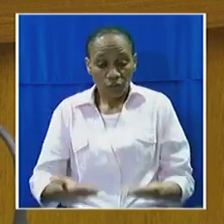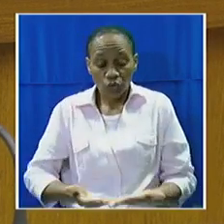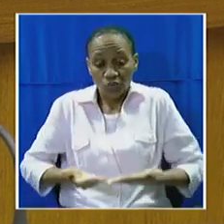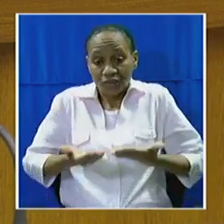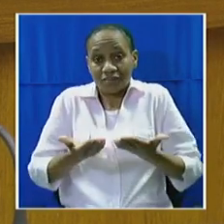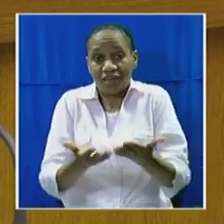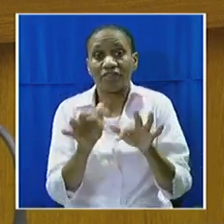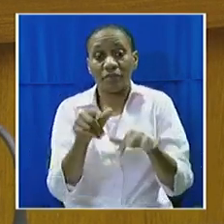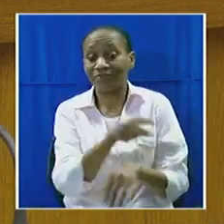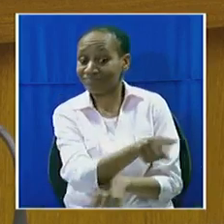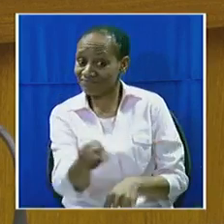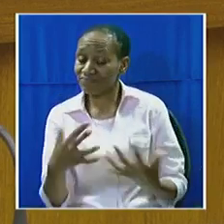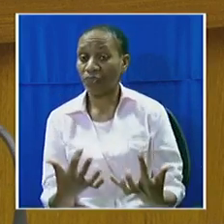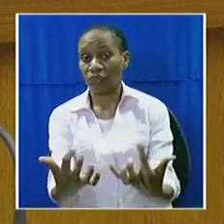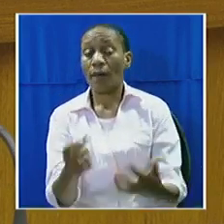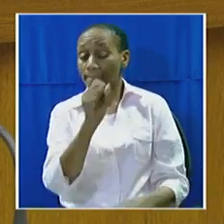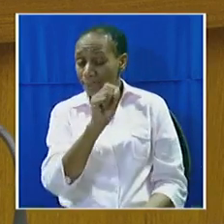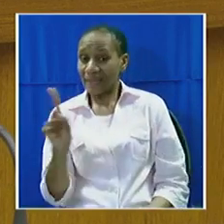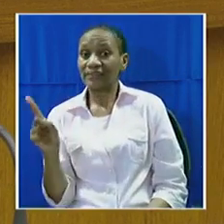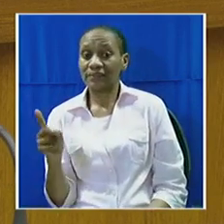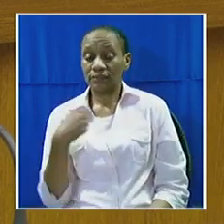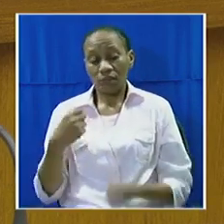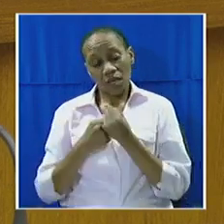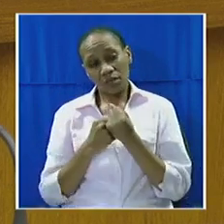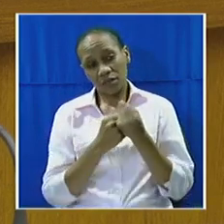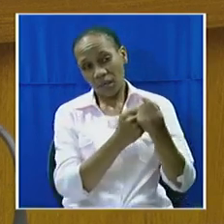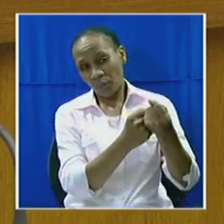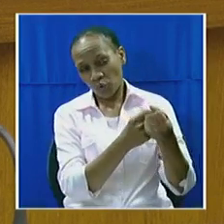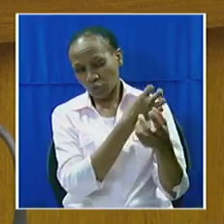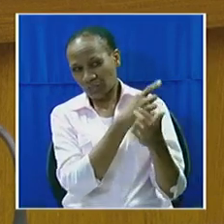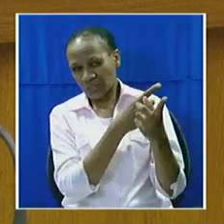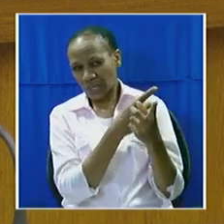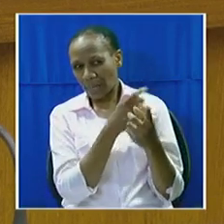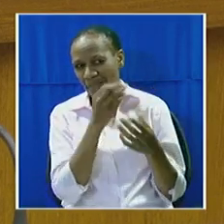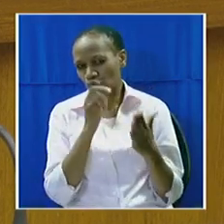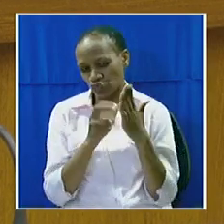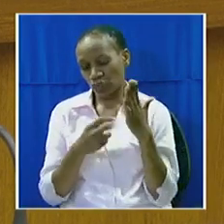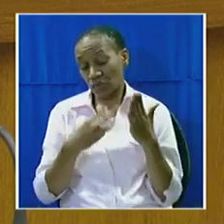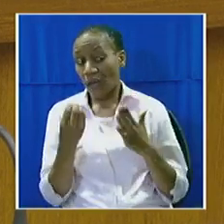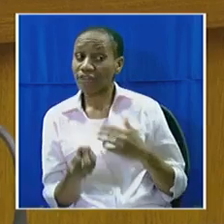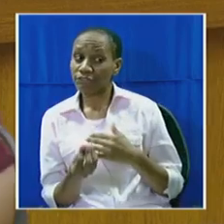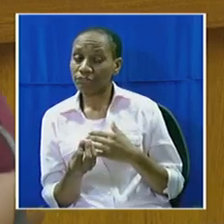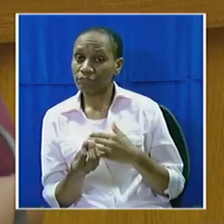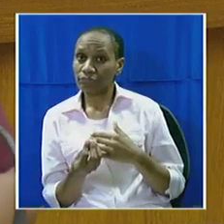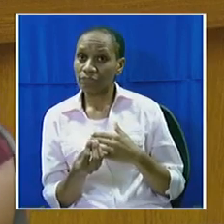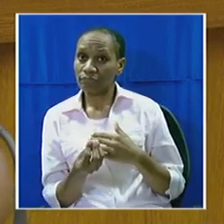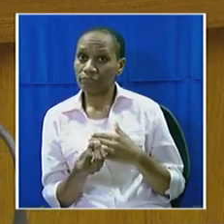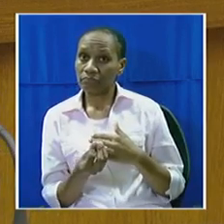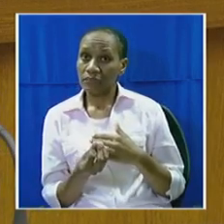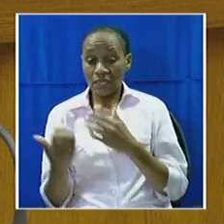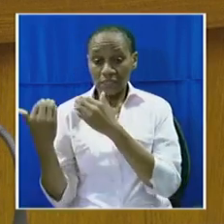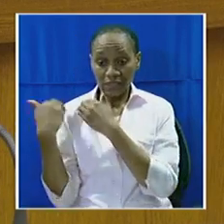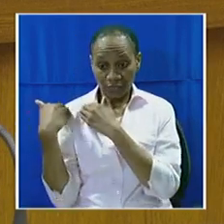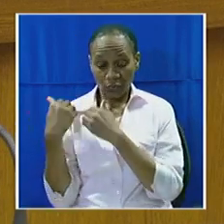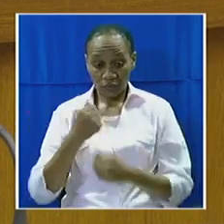to serve them. However, our support to you is conditional. We will not abdicate on our responsibility